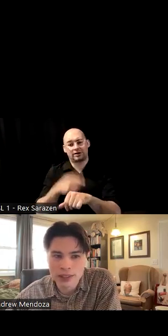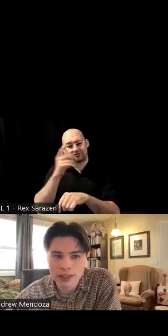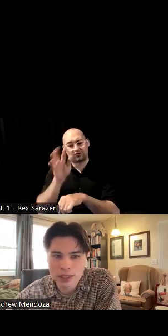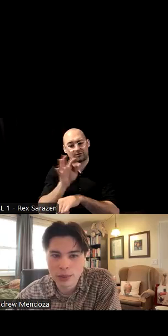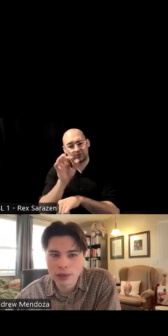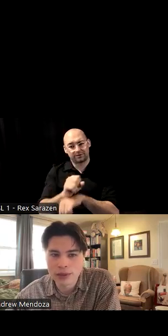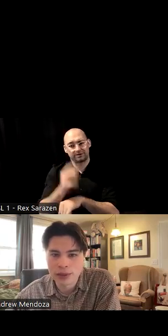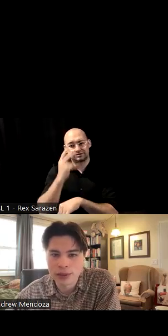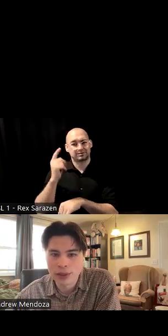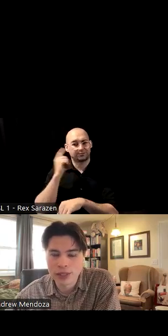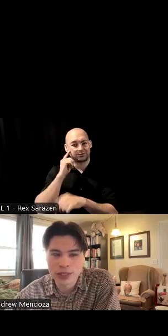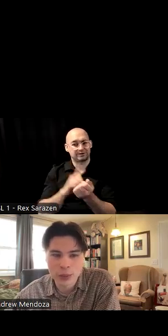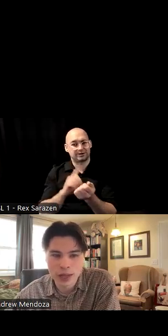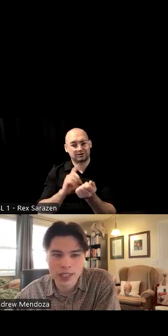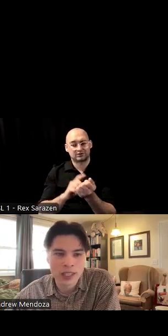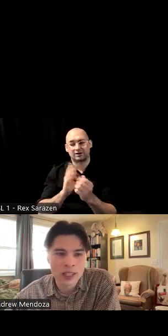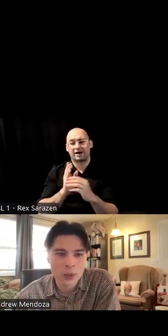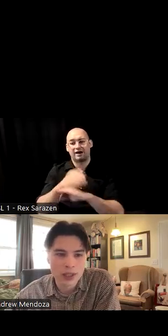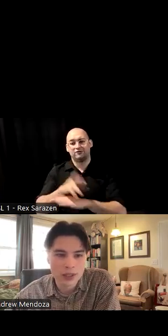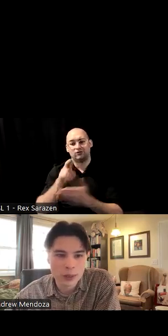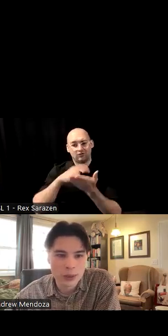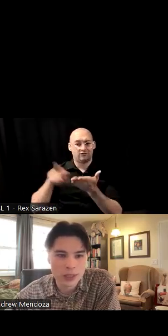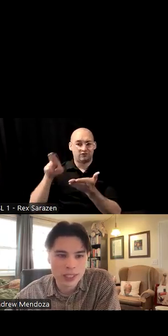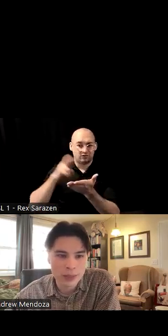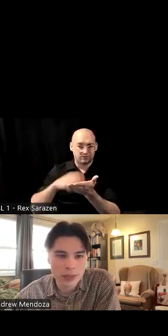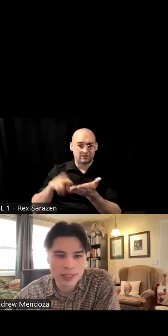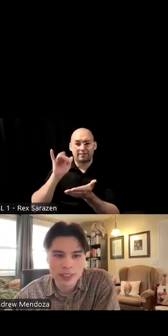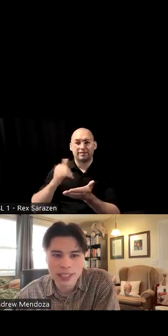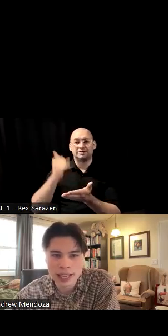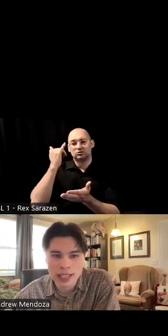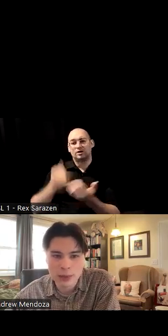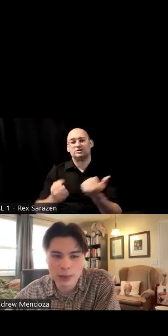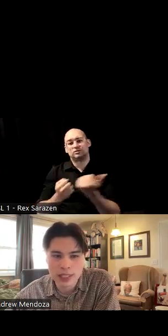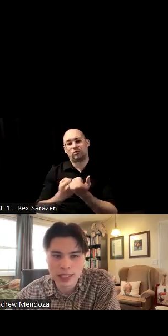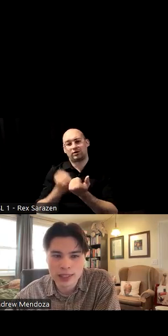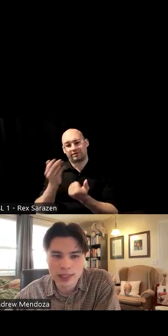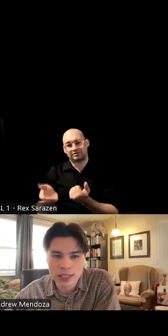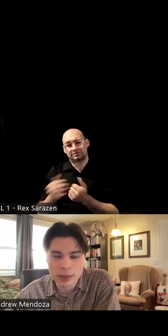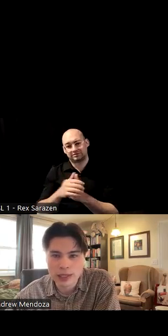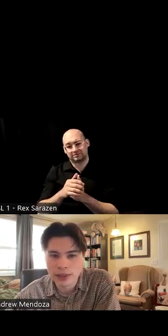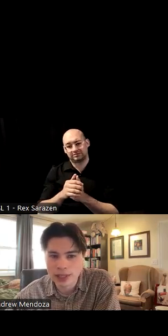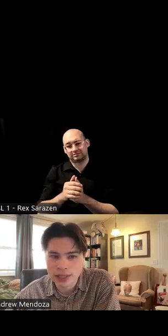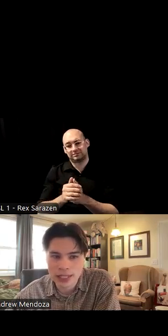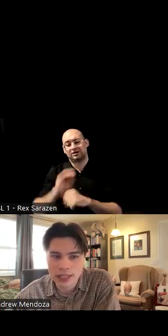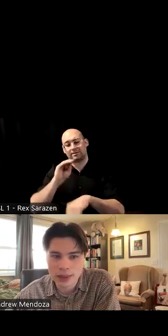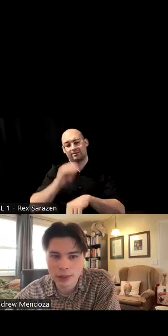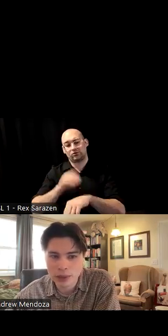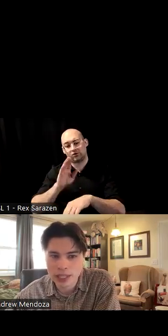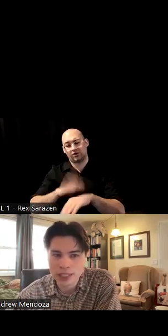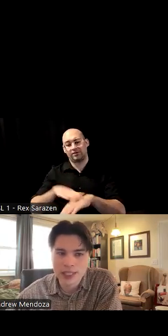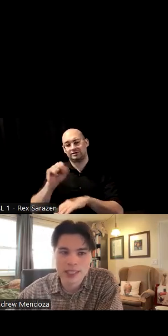see a neurologist upon referral, which is why we are supporting this measure. It has been placed on the suspense file in